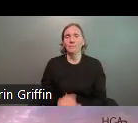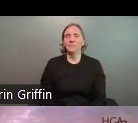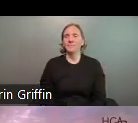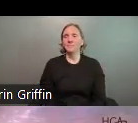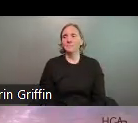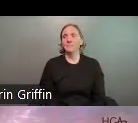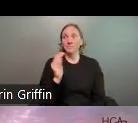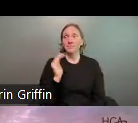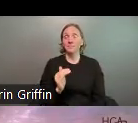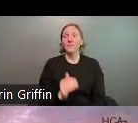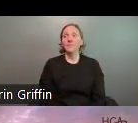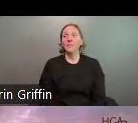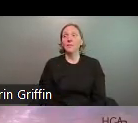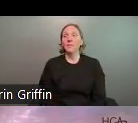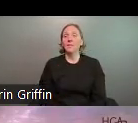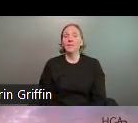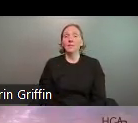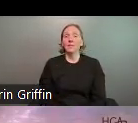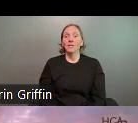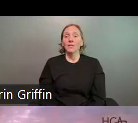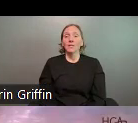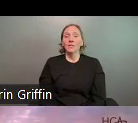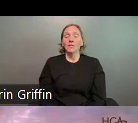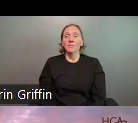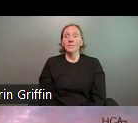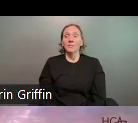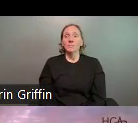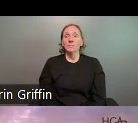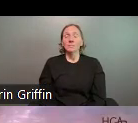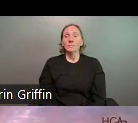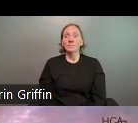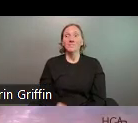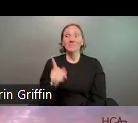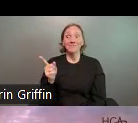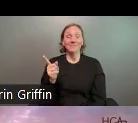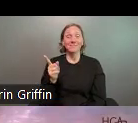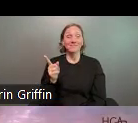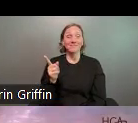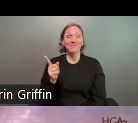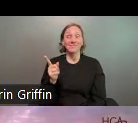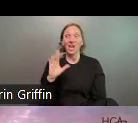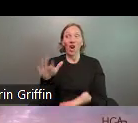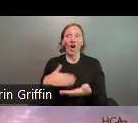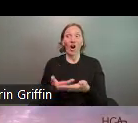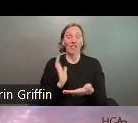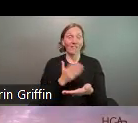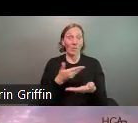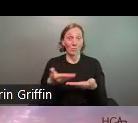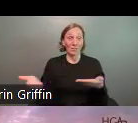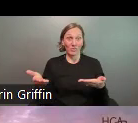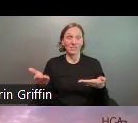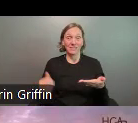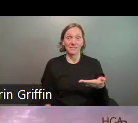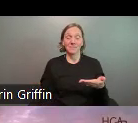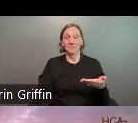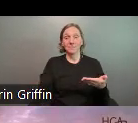slide. Perfect. And this is an overview of all of the resources. I'll note